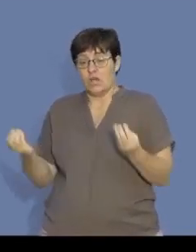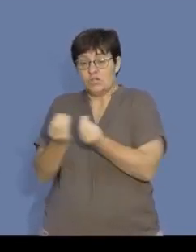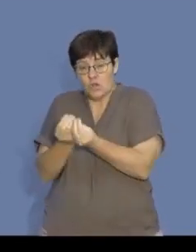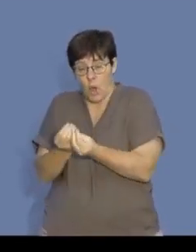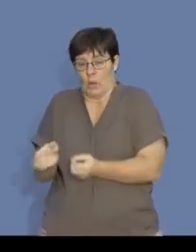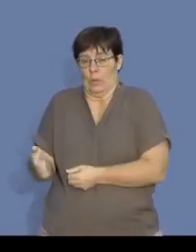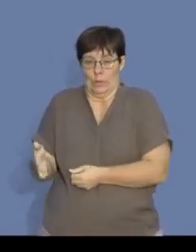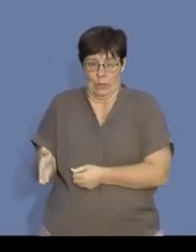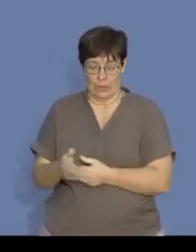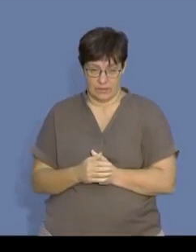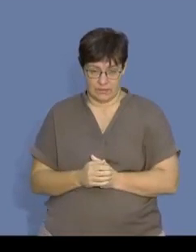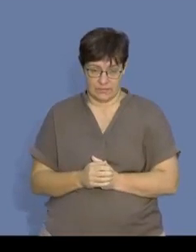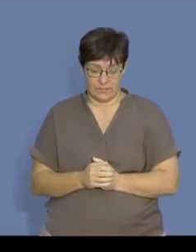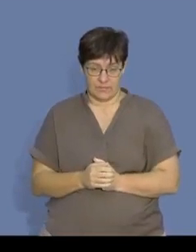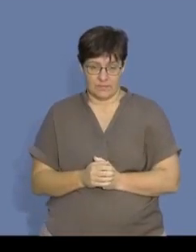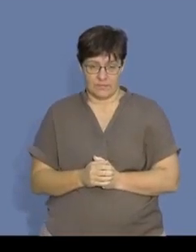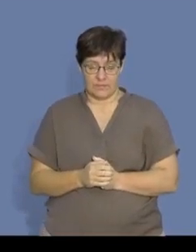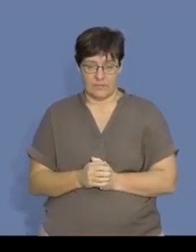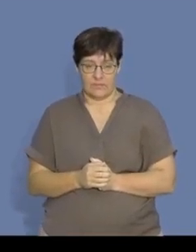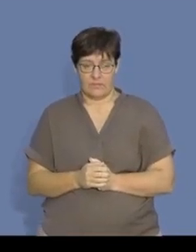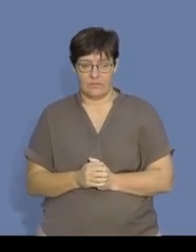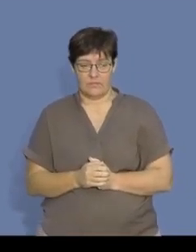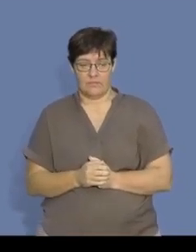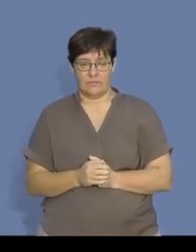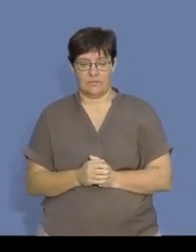assets without stock?